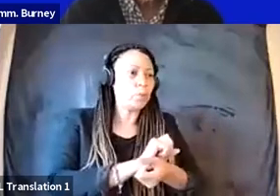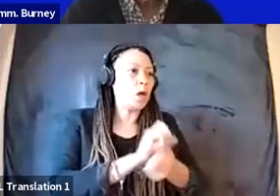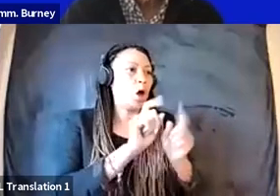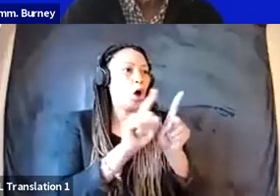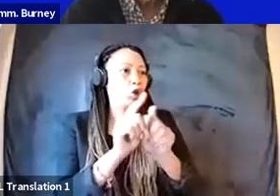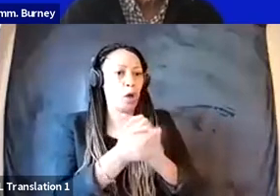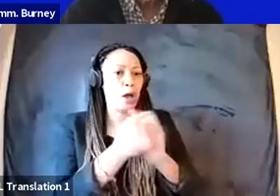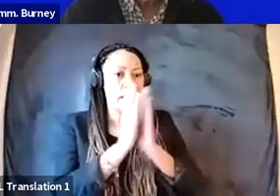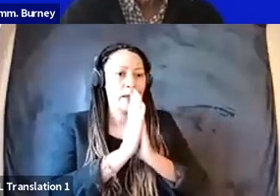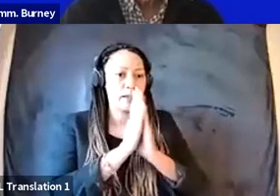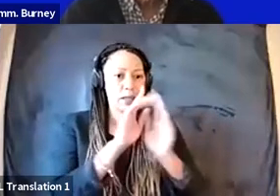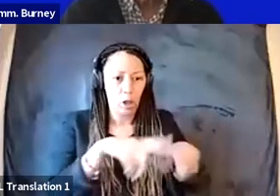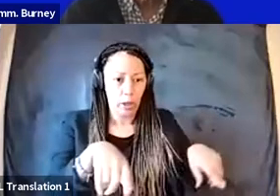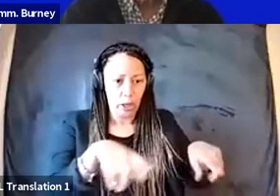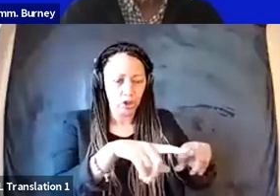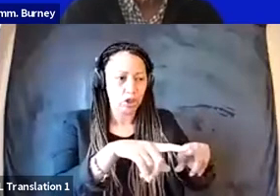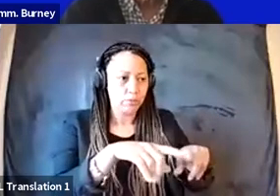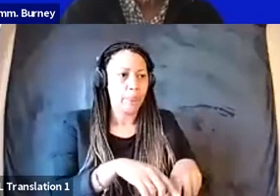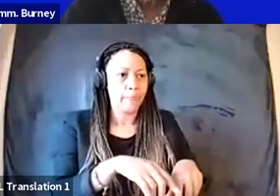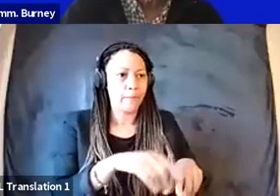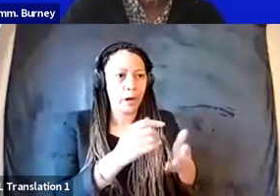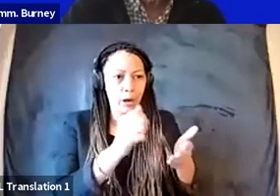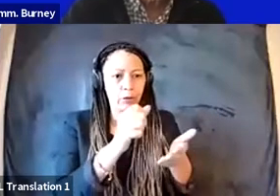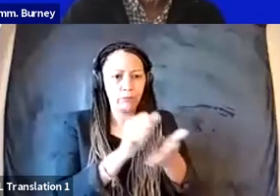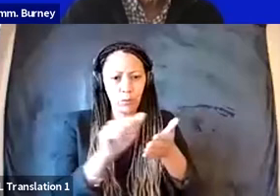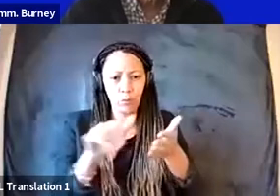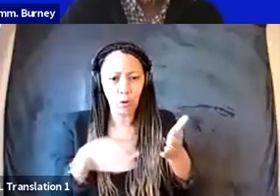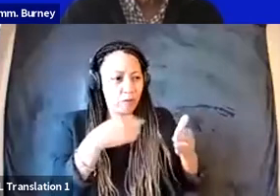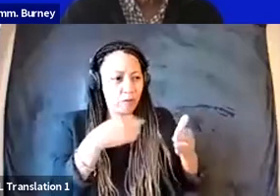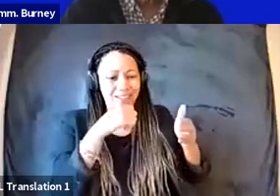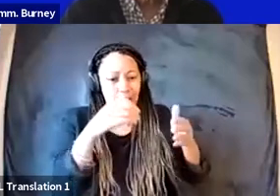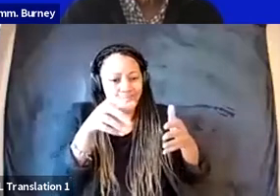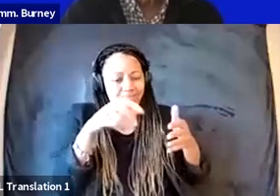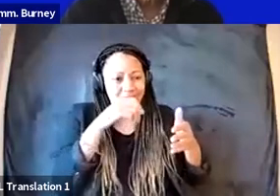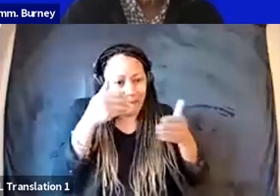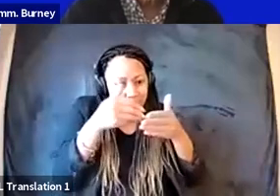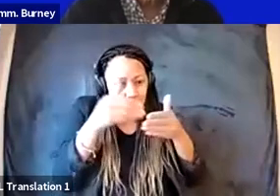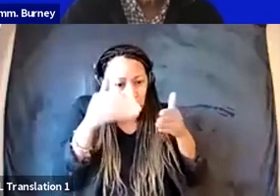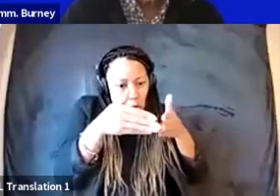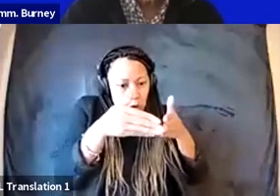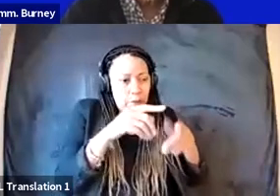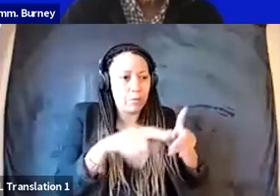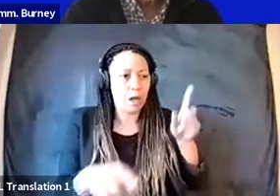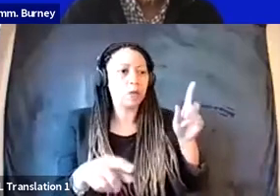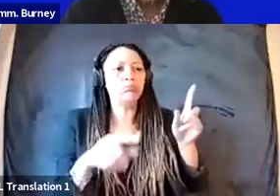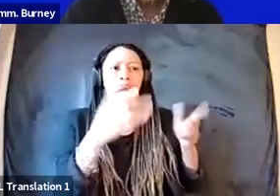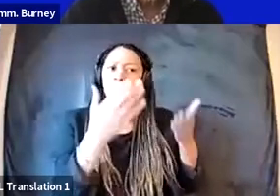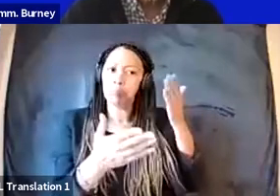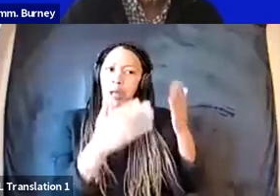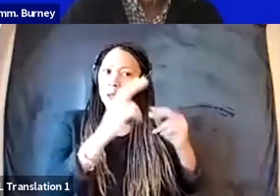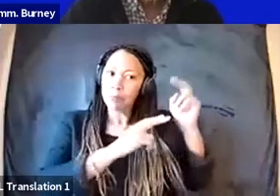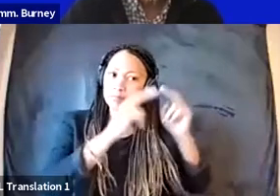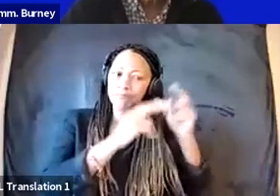about its location at a bit of a remove from the corner. So I think both Dan Kaplan, the architect, can very briefly address that